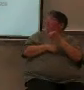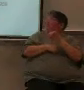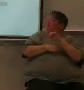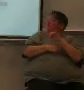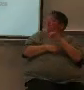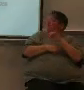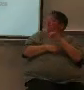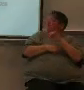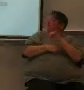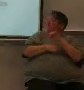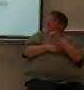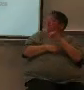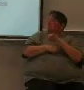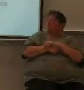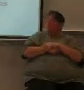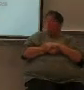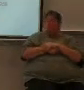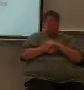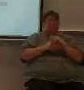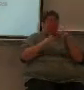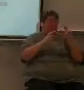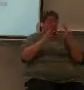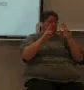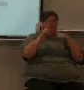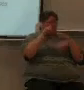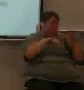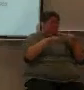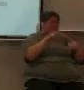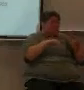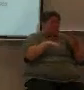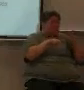native array of habitats that were there.